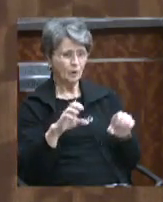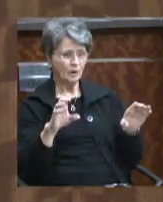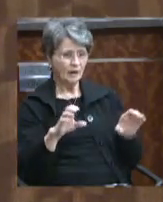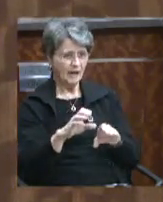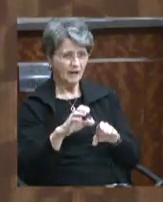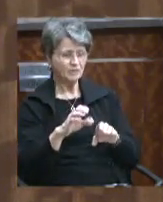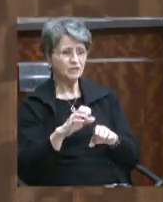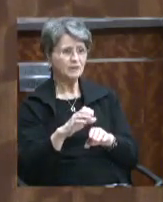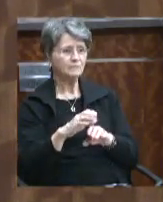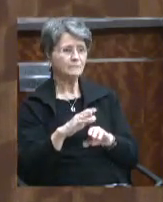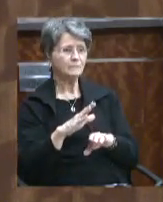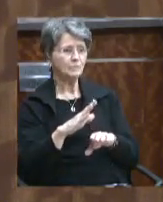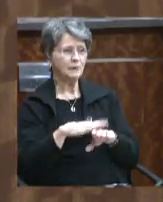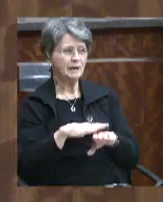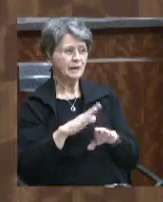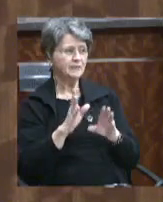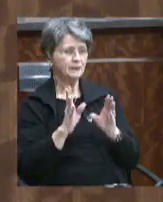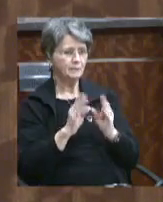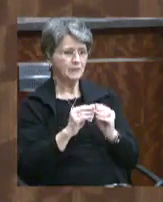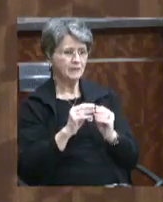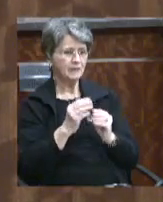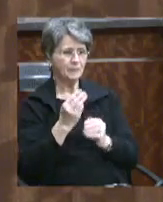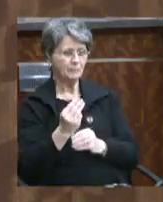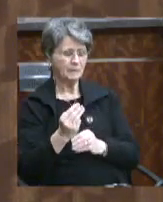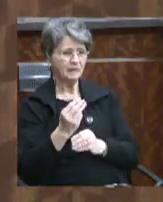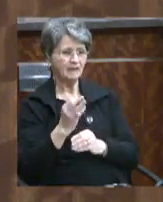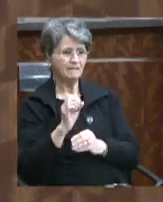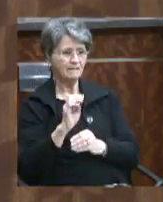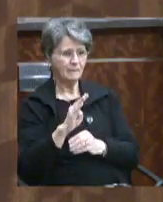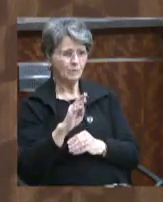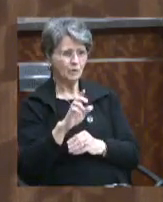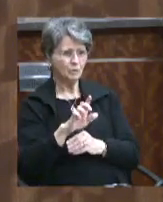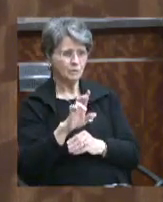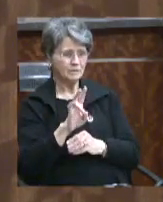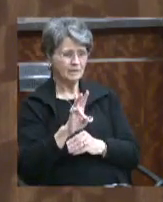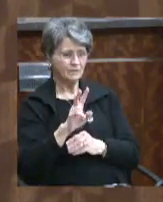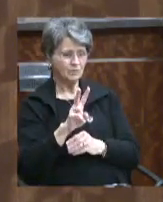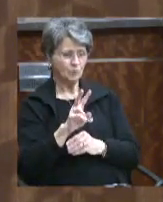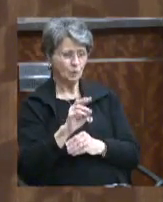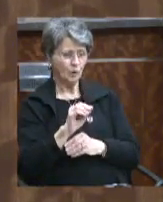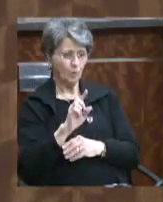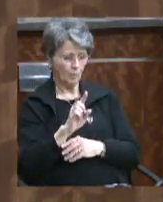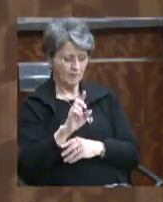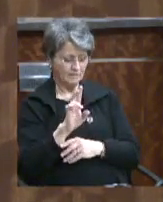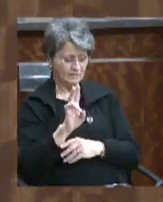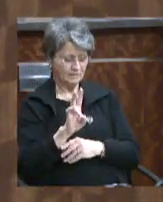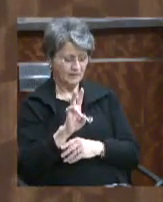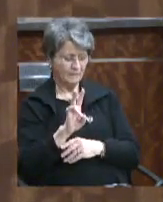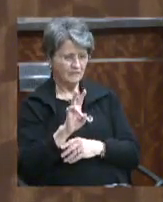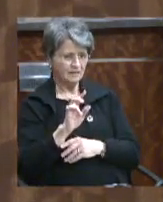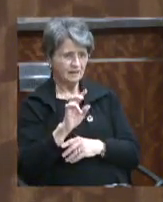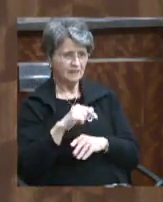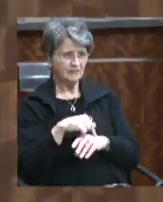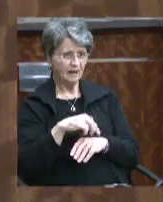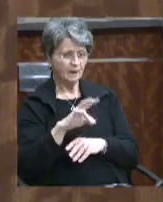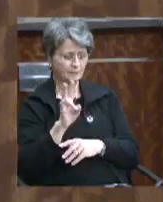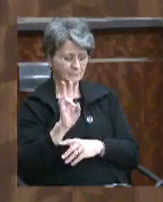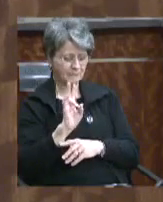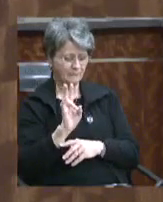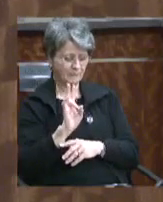at the Mayor and City Council meeting on Monday, February 27th, 2017 at 7 p.m.